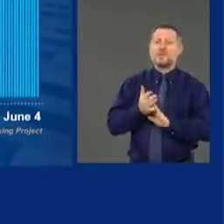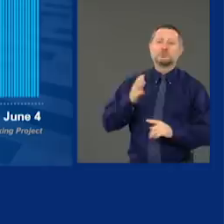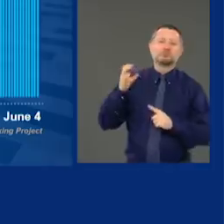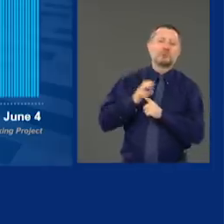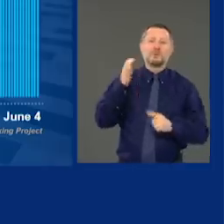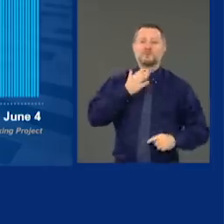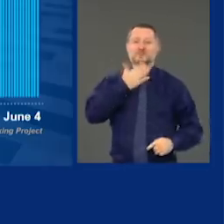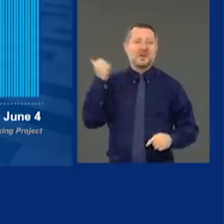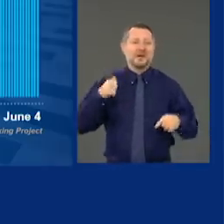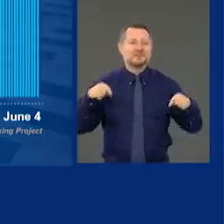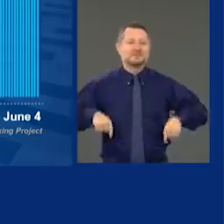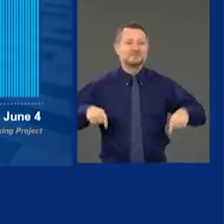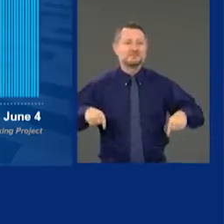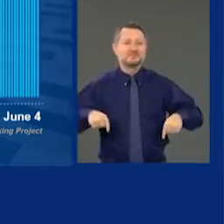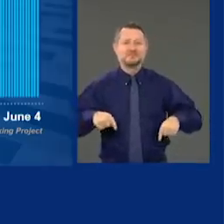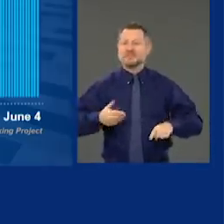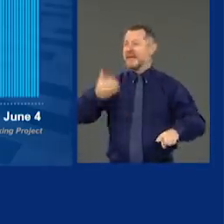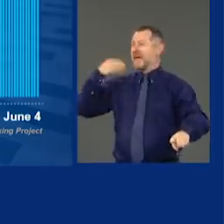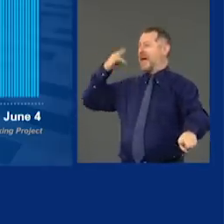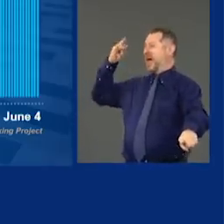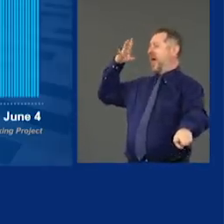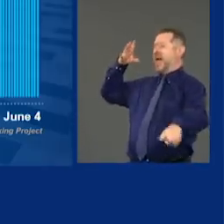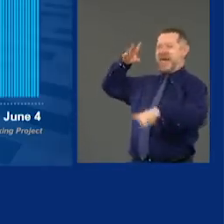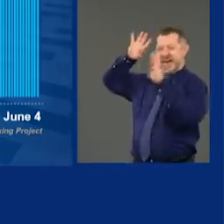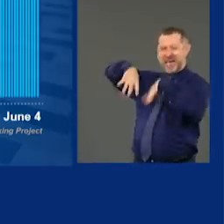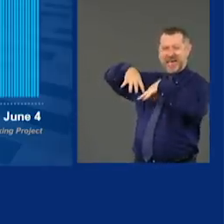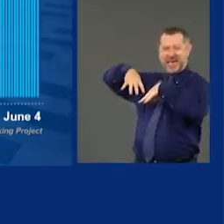New York curve. This is the rest of the nation.